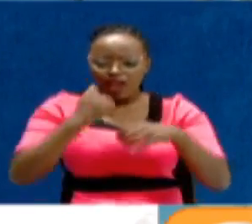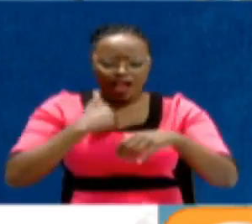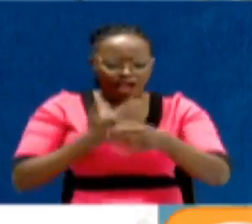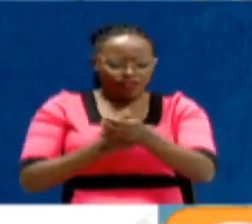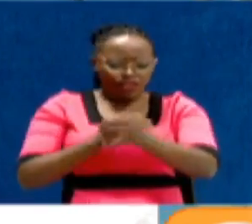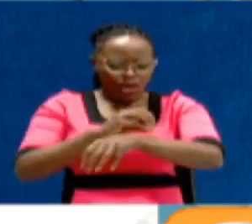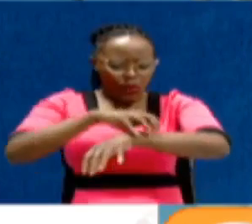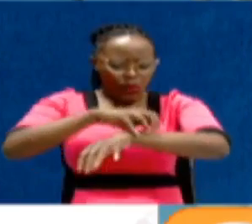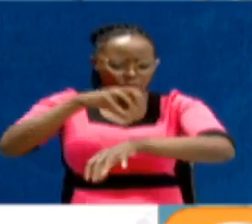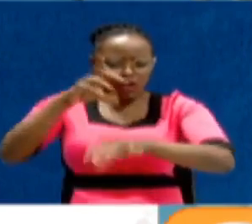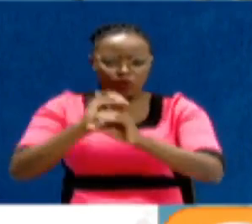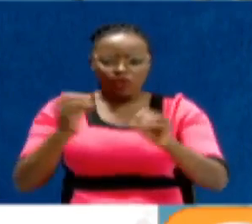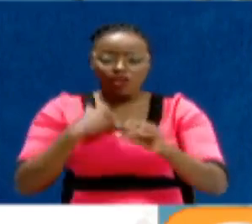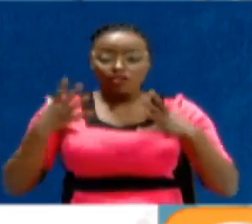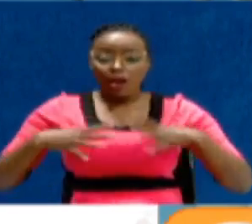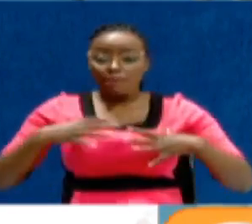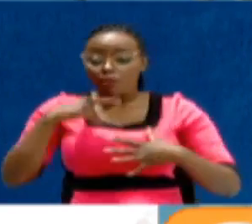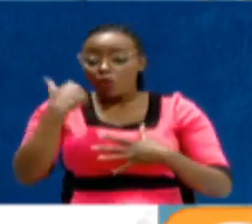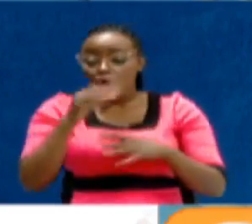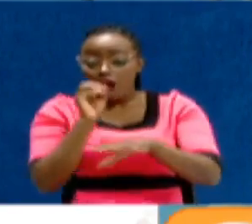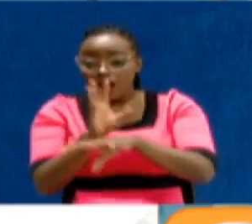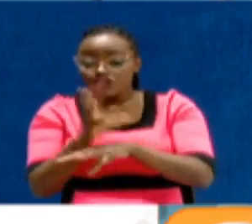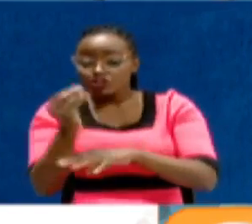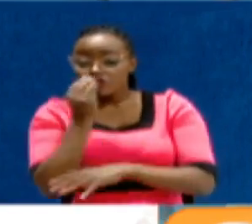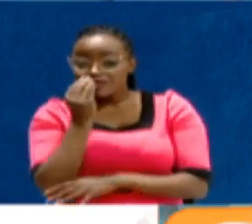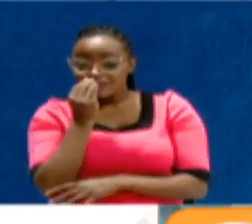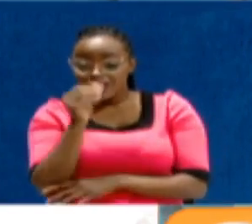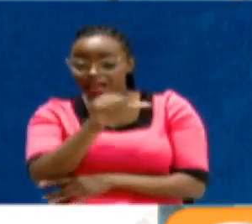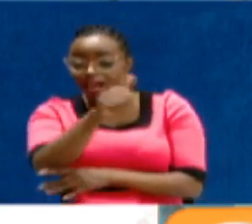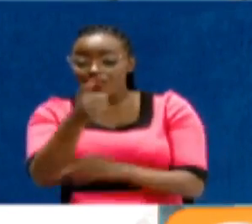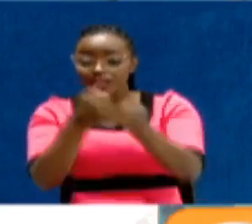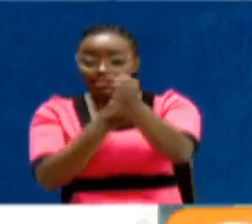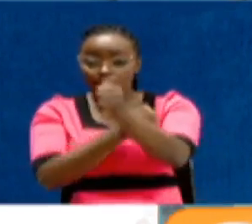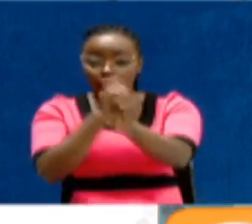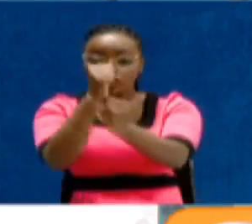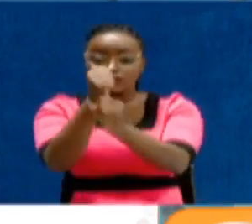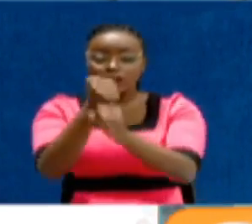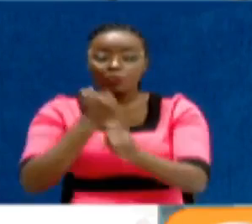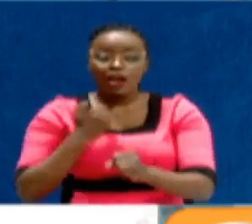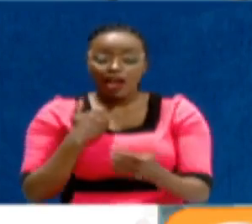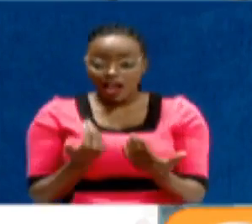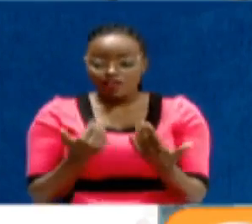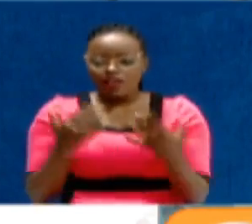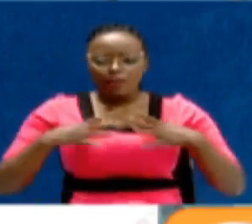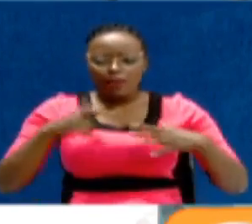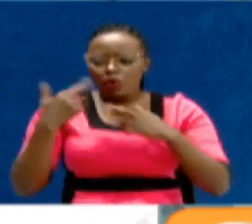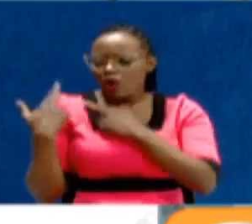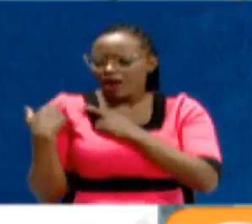clots. We have nutritionists to take care of their nutritional needs. And then there are other support staffs, you know,